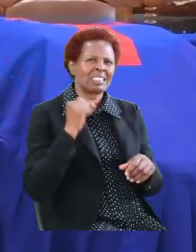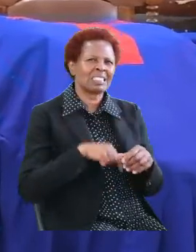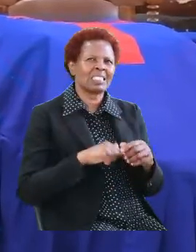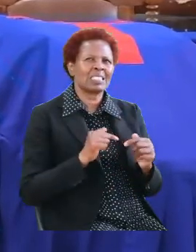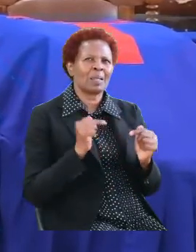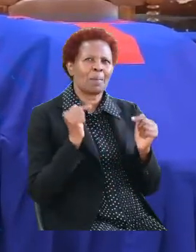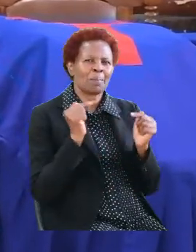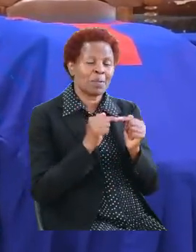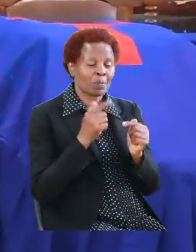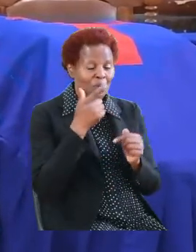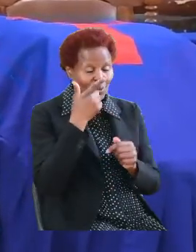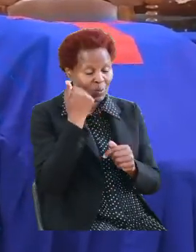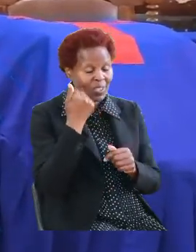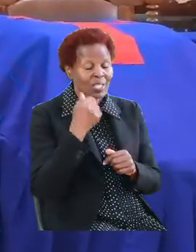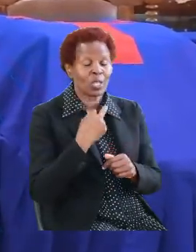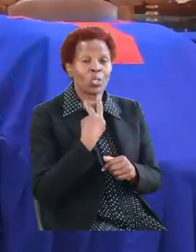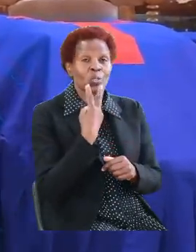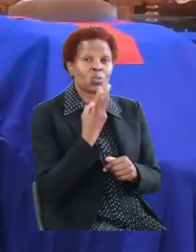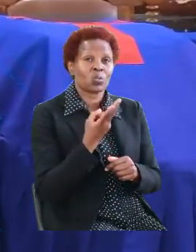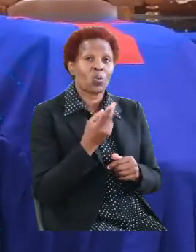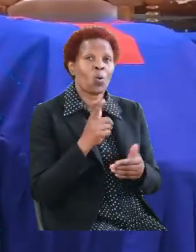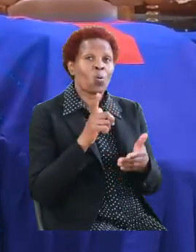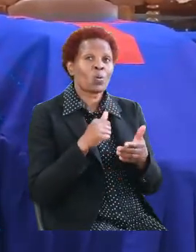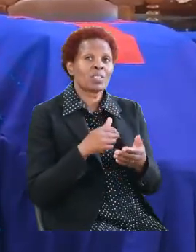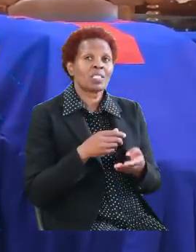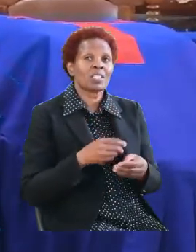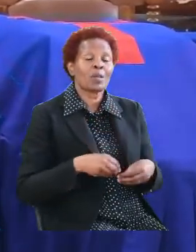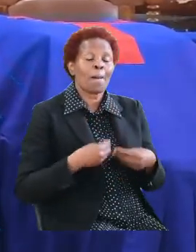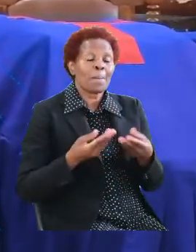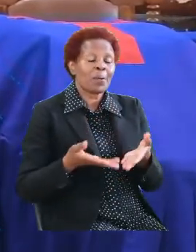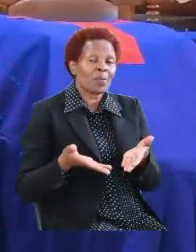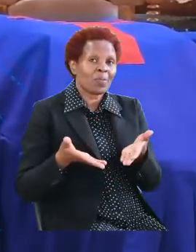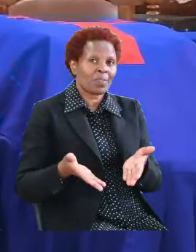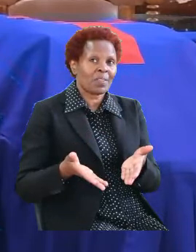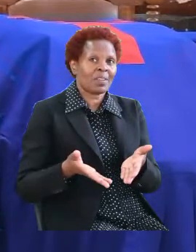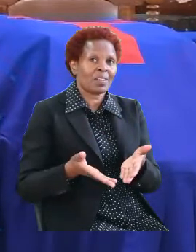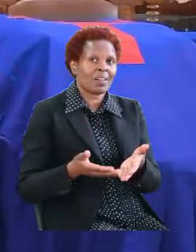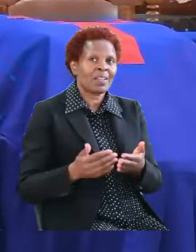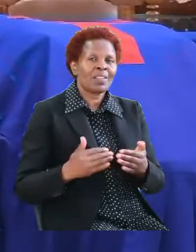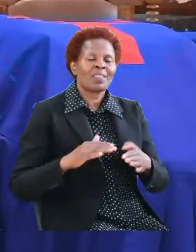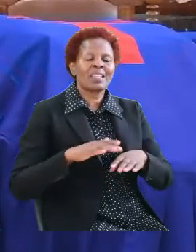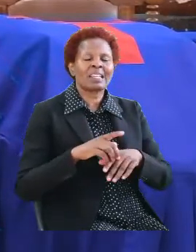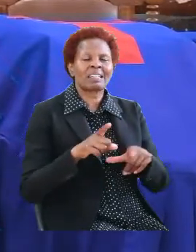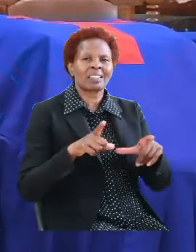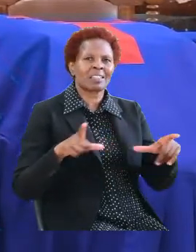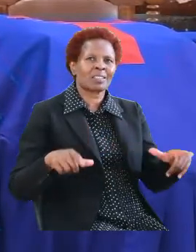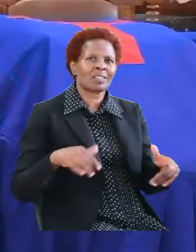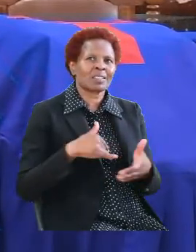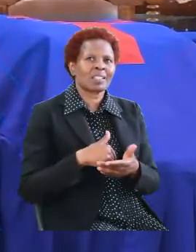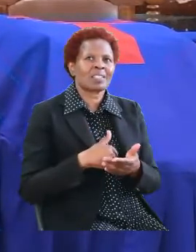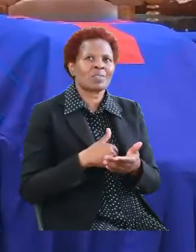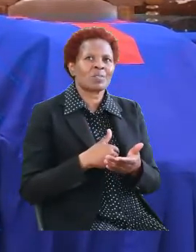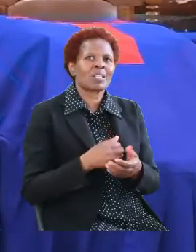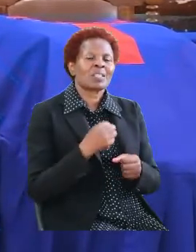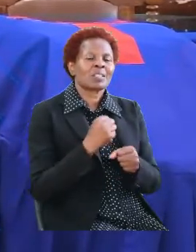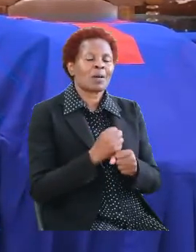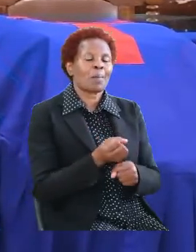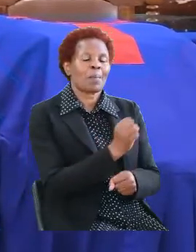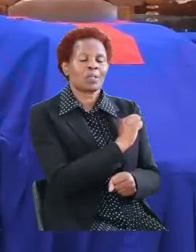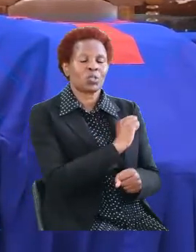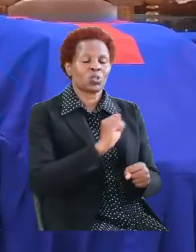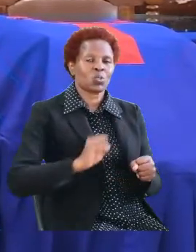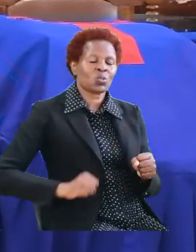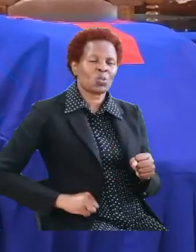had seen the foundation that had been laid for this temple. The foundation that was laid was not